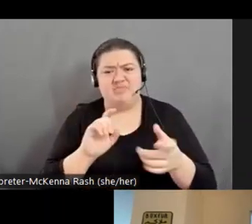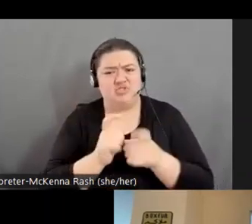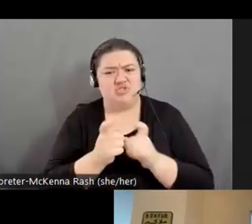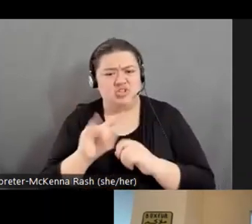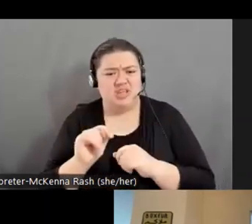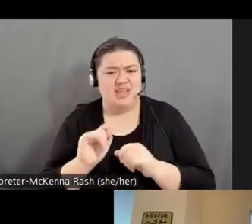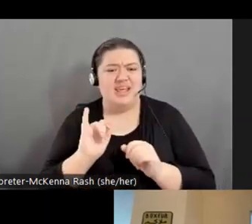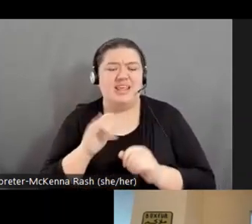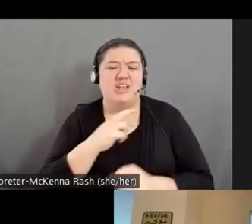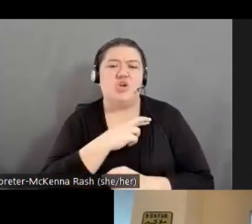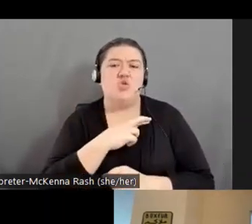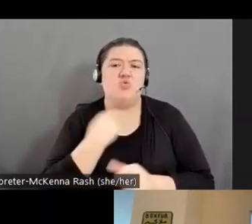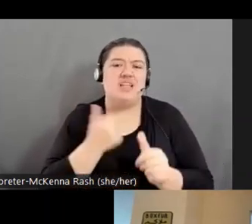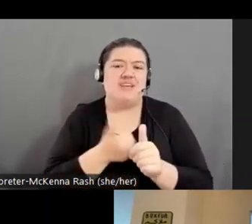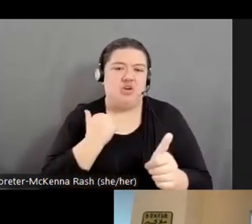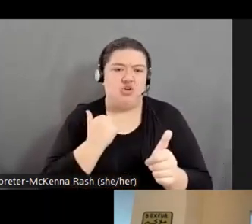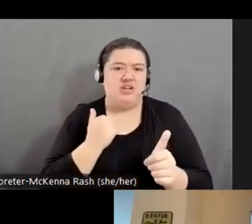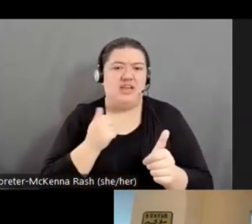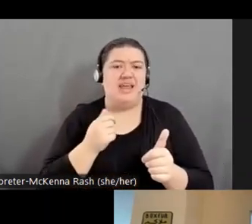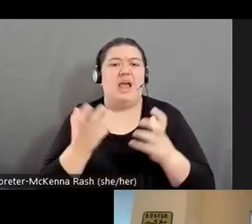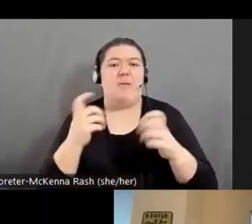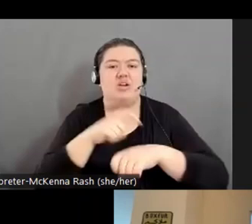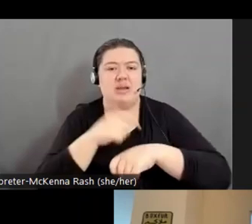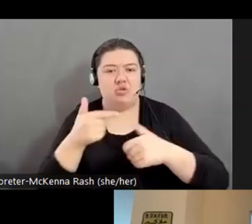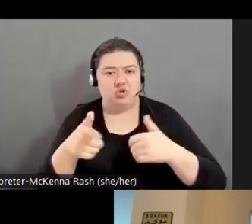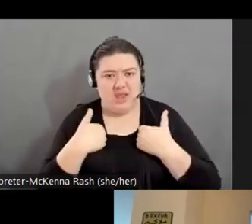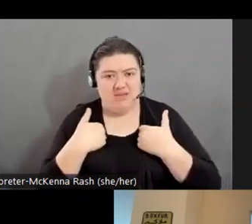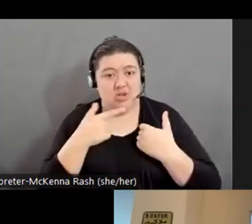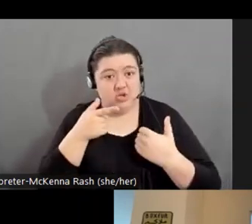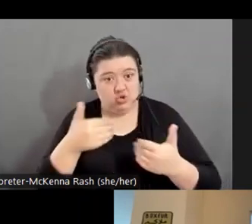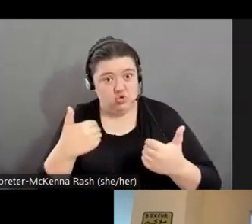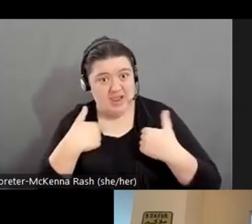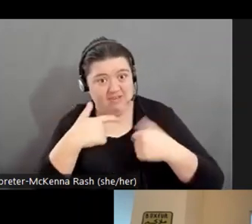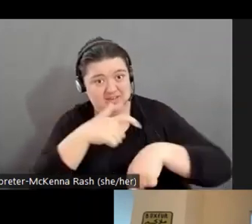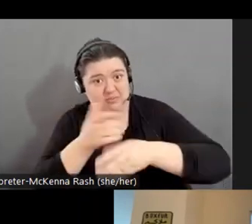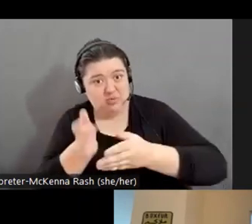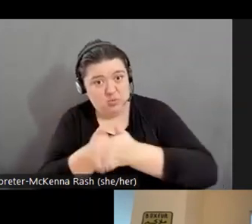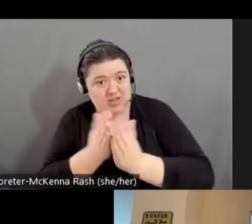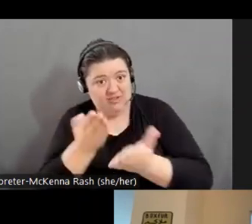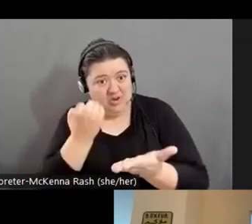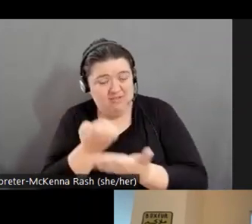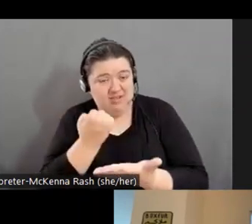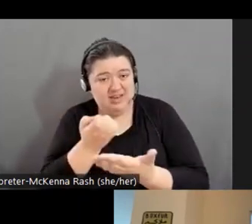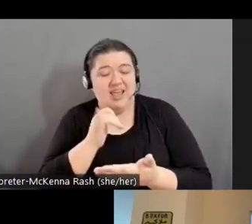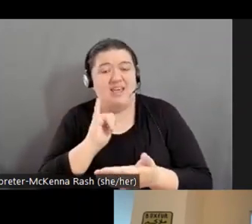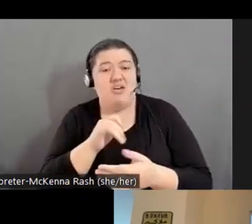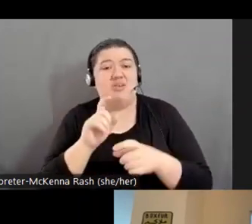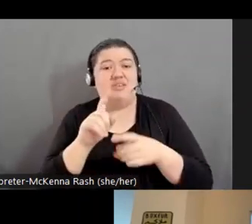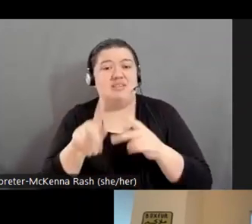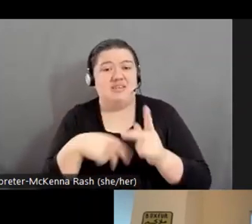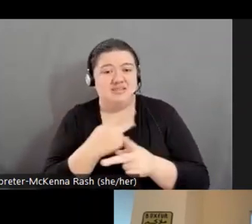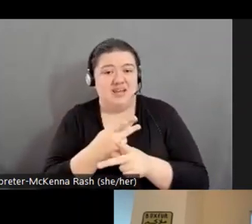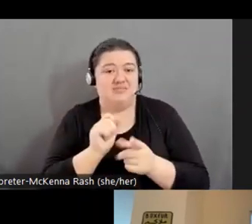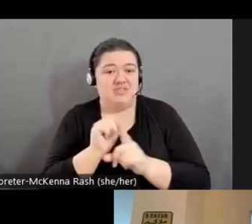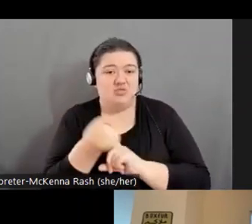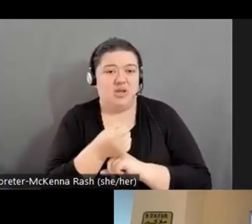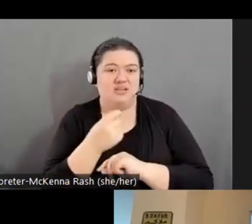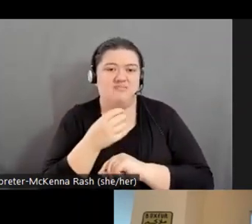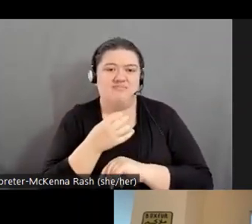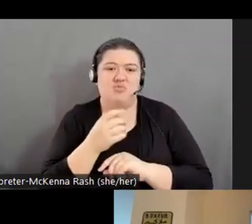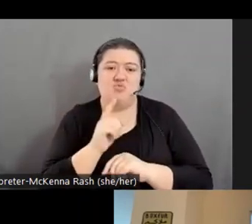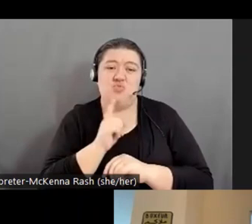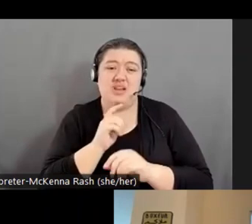aversion and how much time you've got. Do you have time for a request for evidence? These kinds of matters are almost always resolvable.